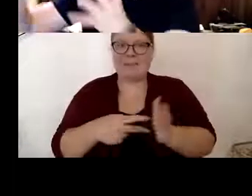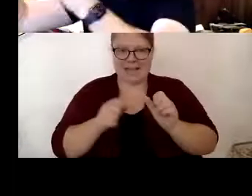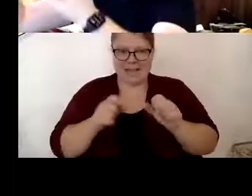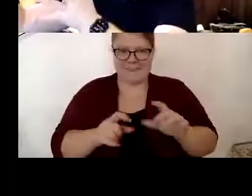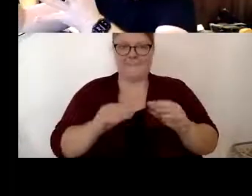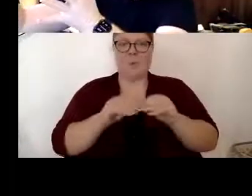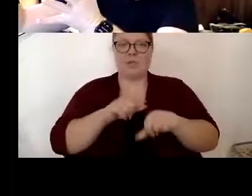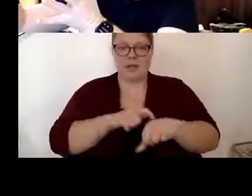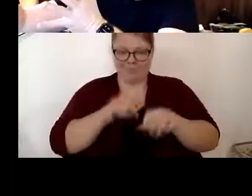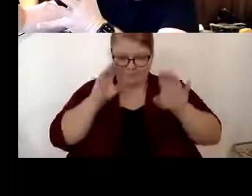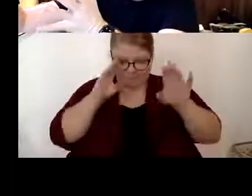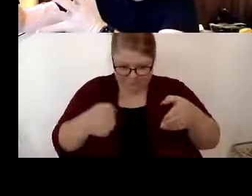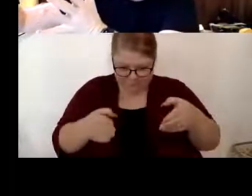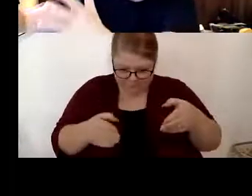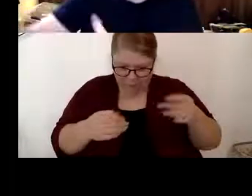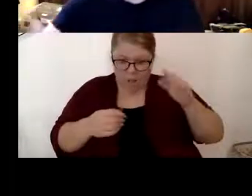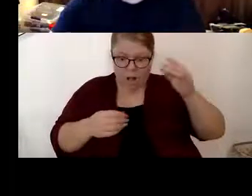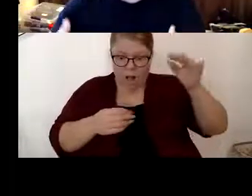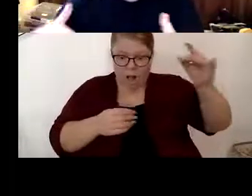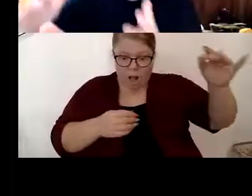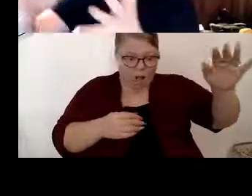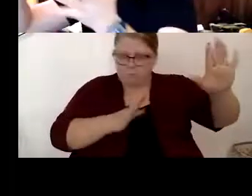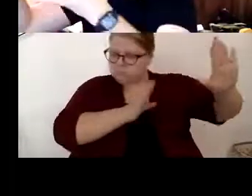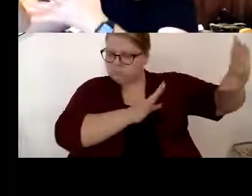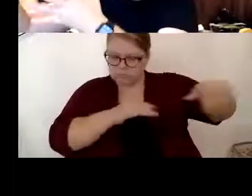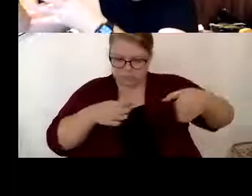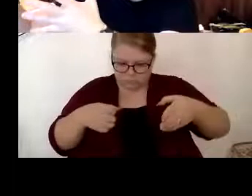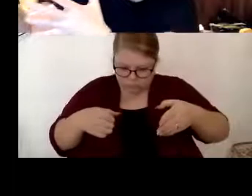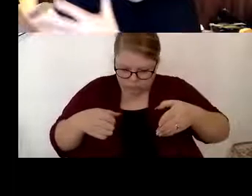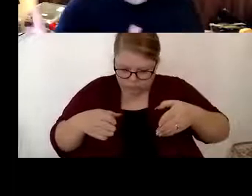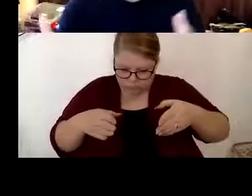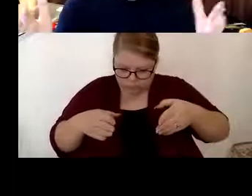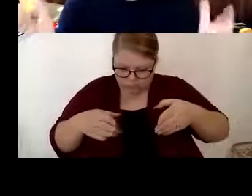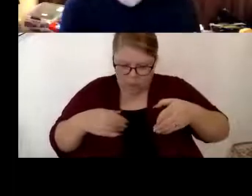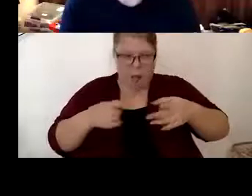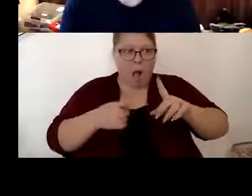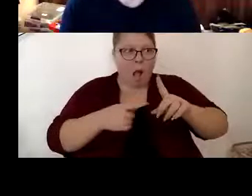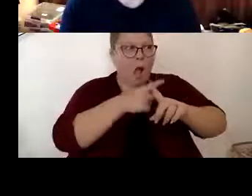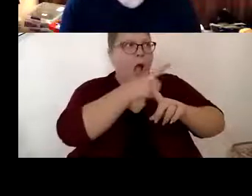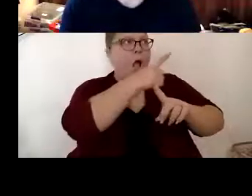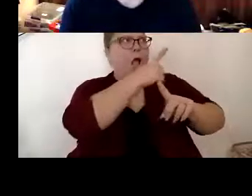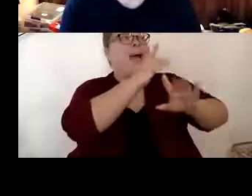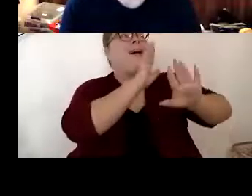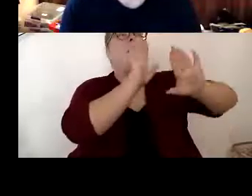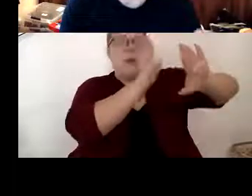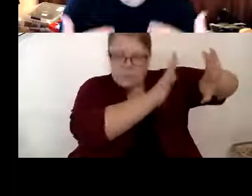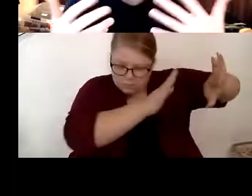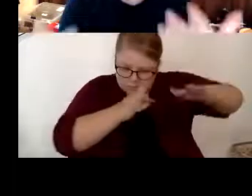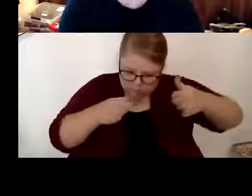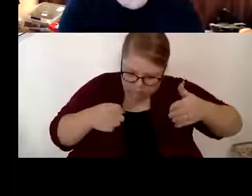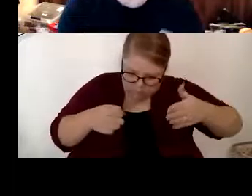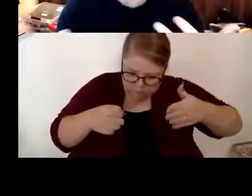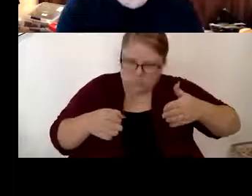and less time with mind wandering and or being inattentive, right? That's the whole purpose of mindfulness